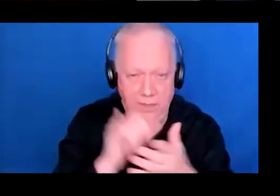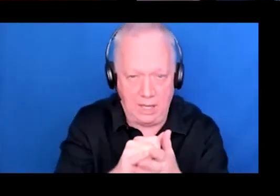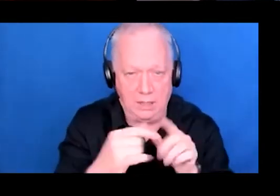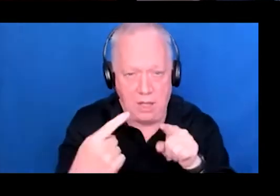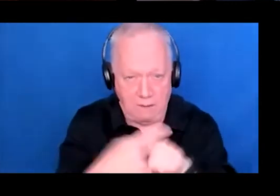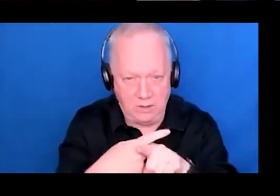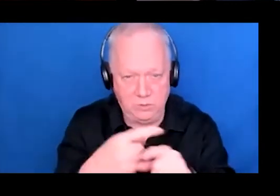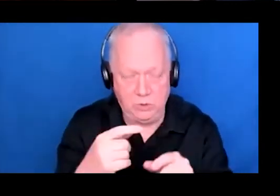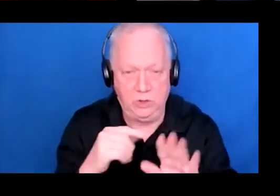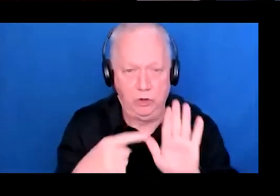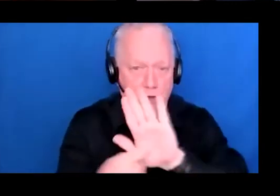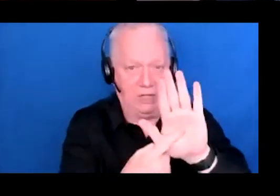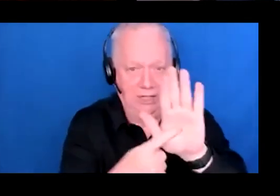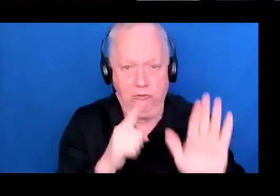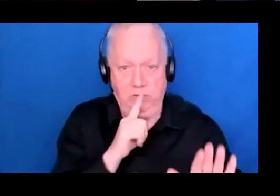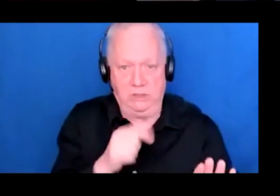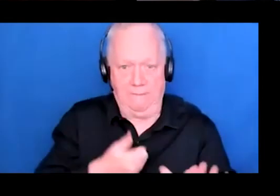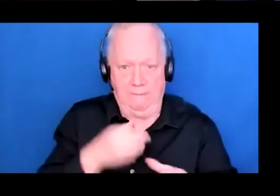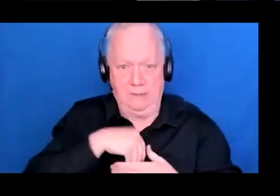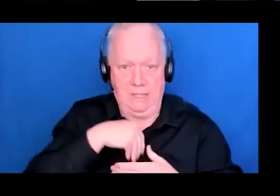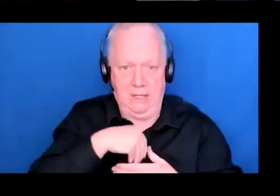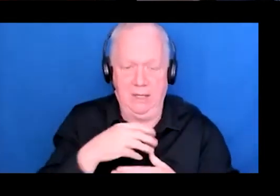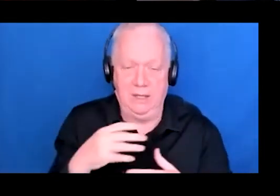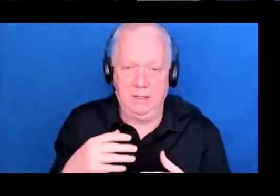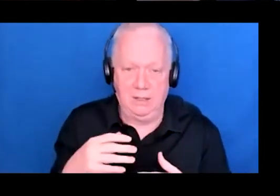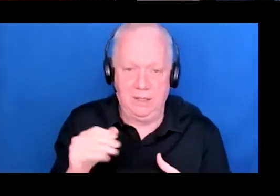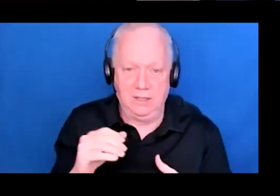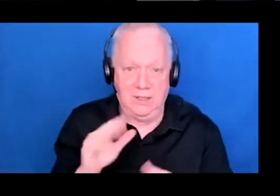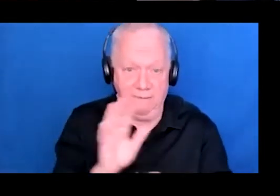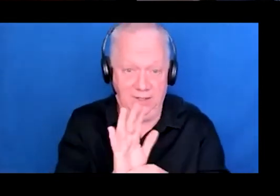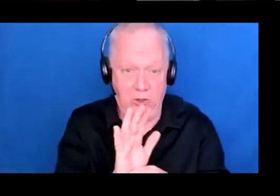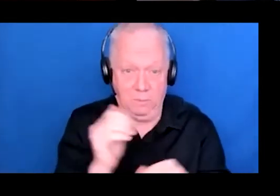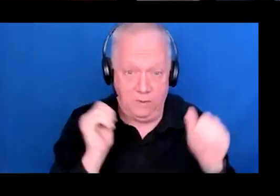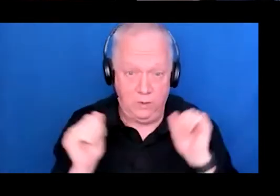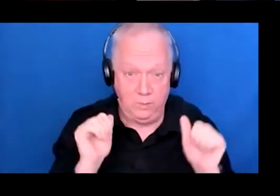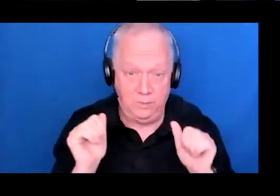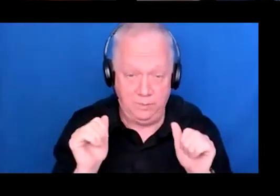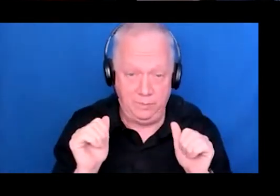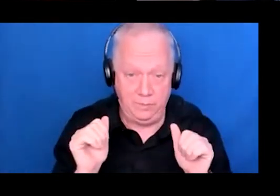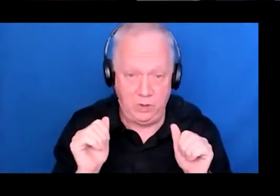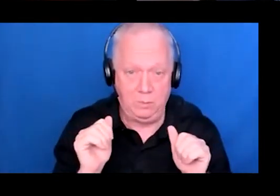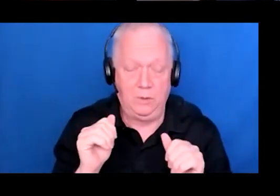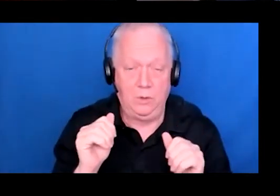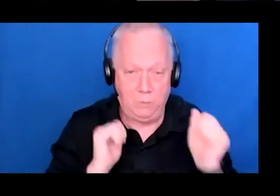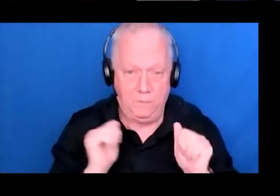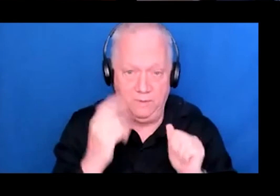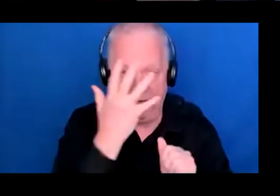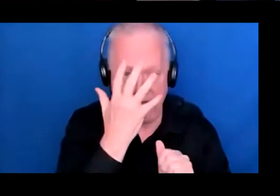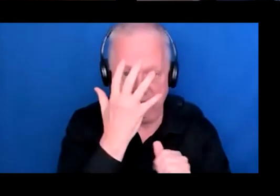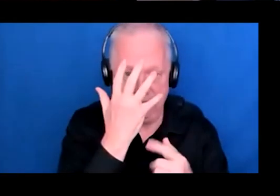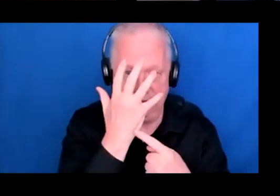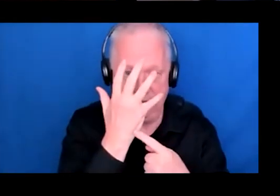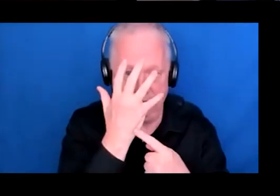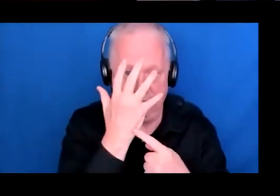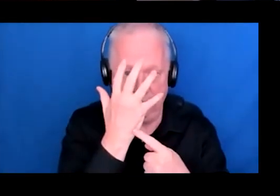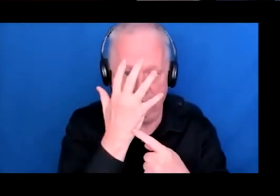conflict between your projected self and your real self, as a video performed, you perform the face of your projected self. Then you actually